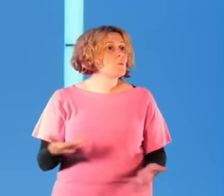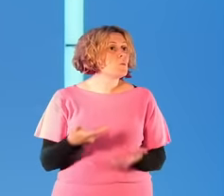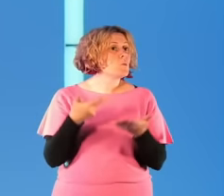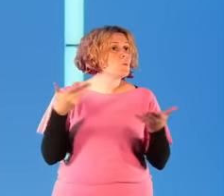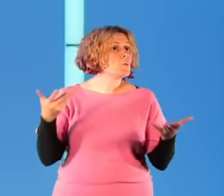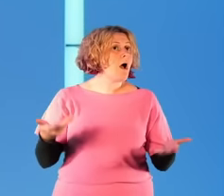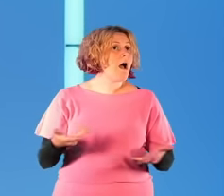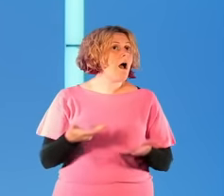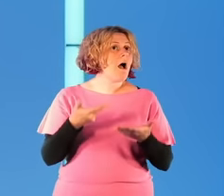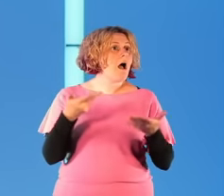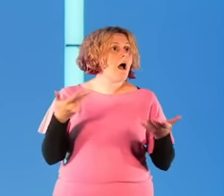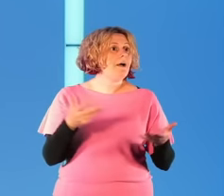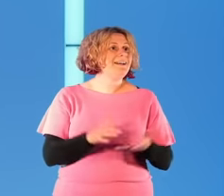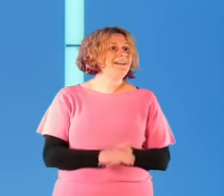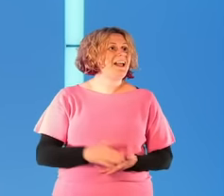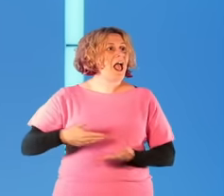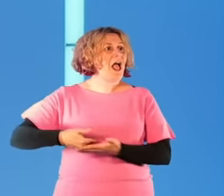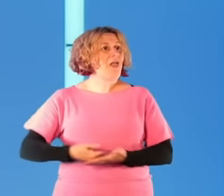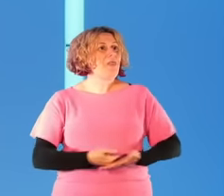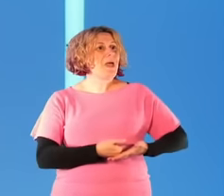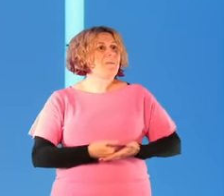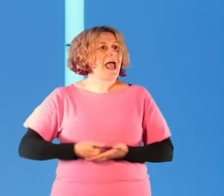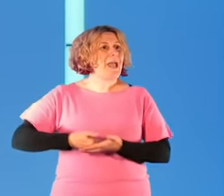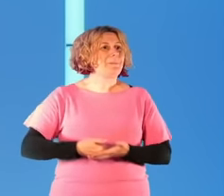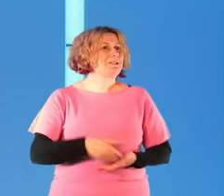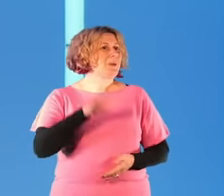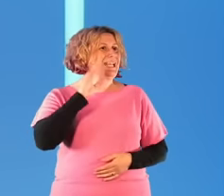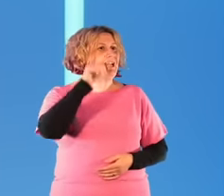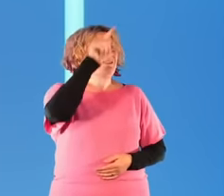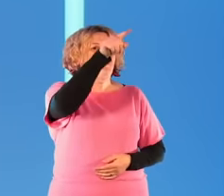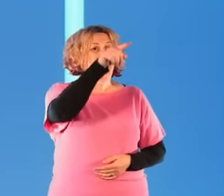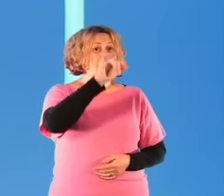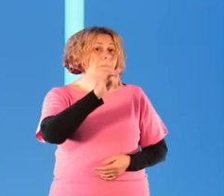maybe the babies we can hear at the back might survive 100, but none of us else will.